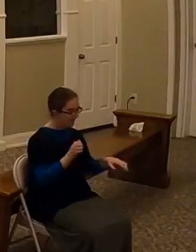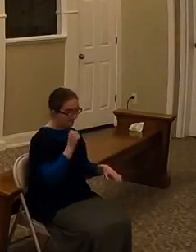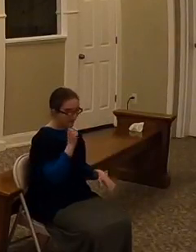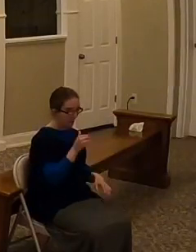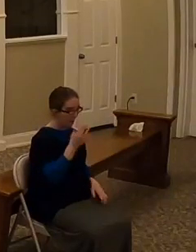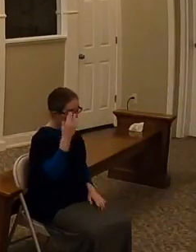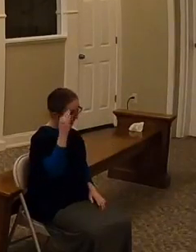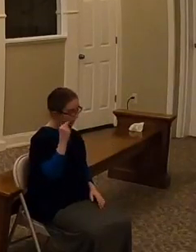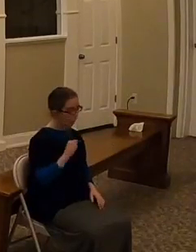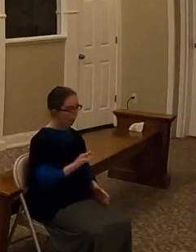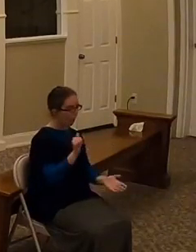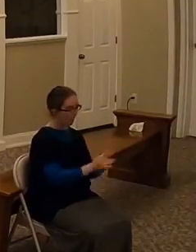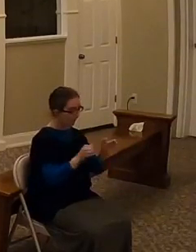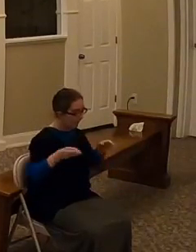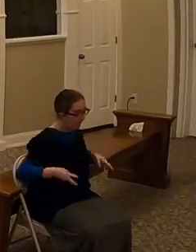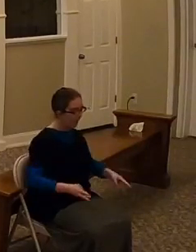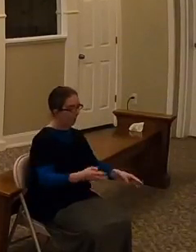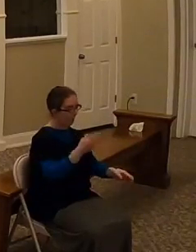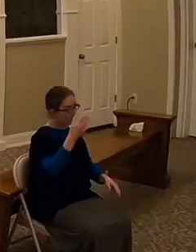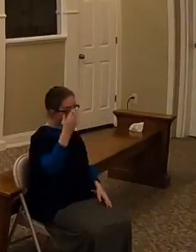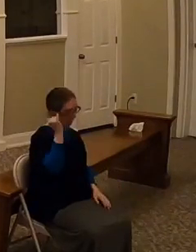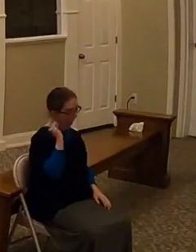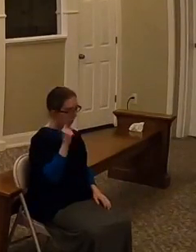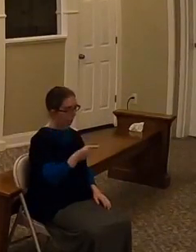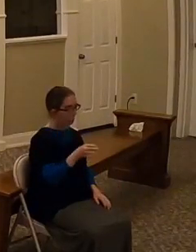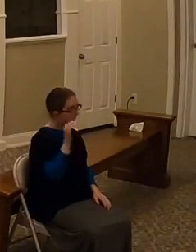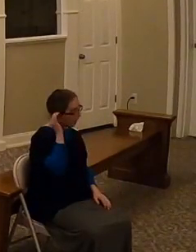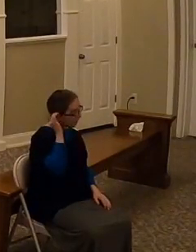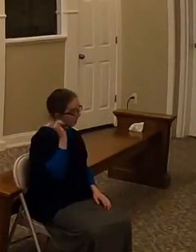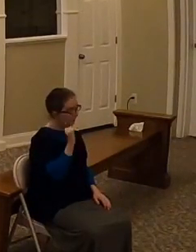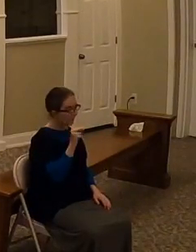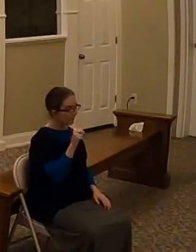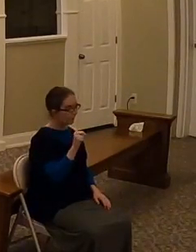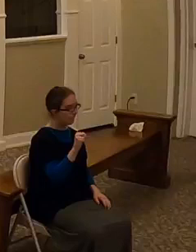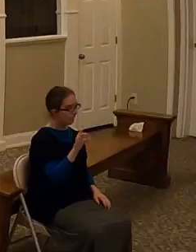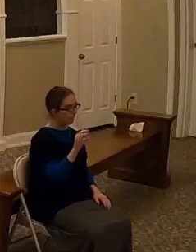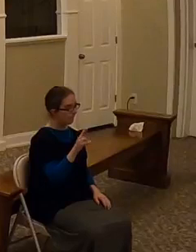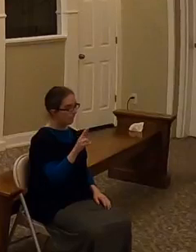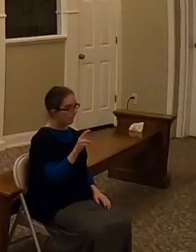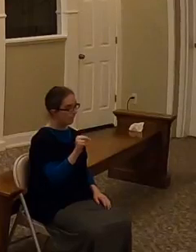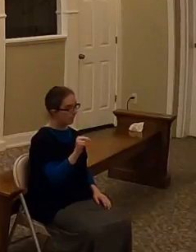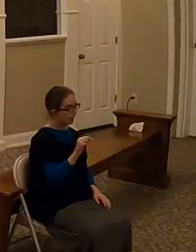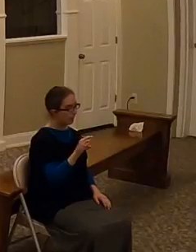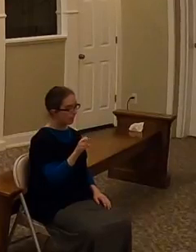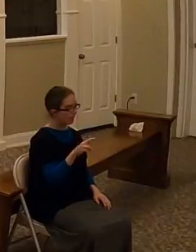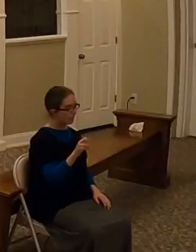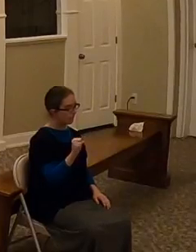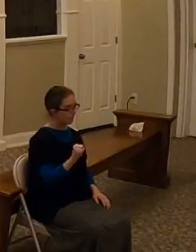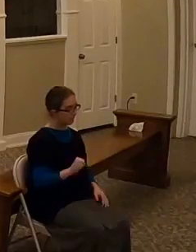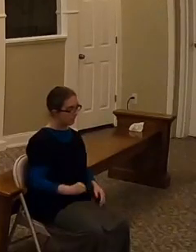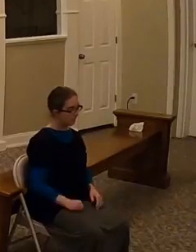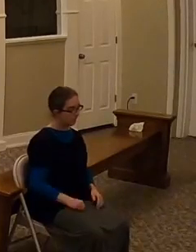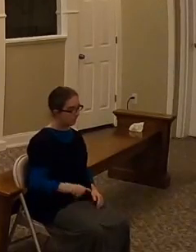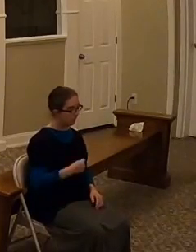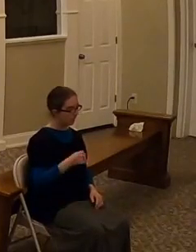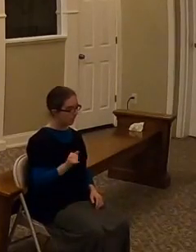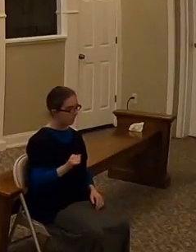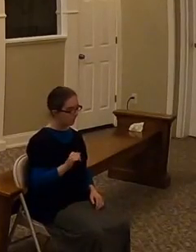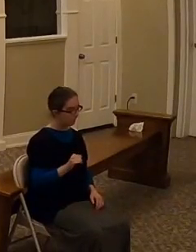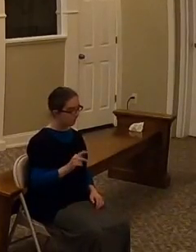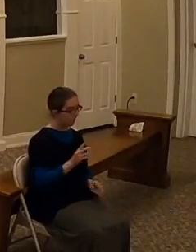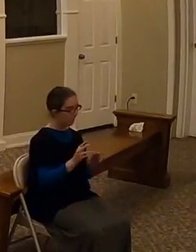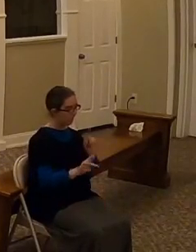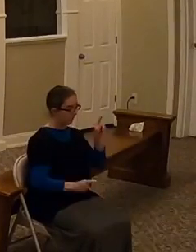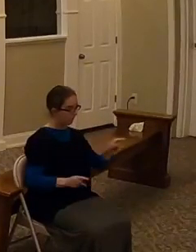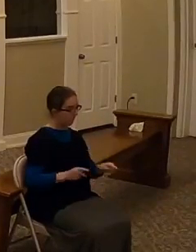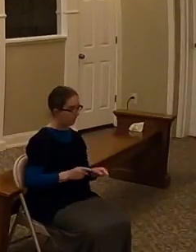route. You know why? Because you've been listening to the influencers. Yeah. Hallelujah. There's